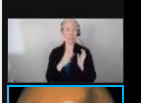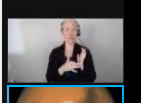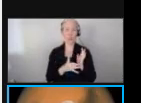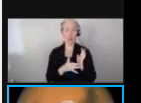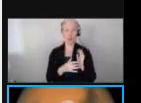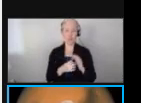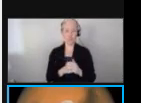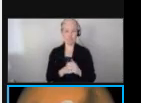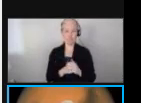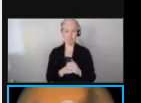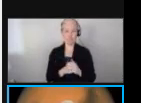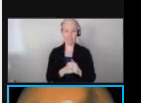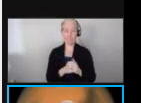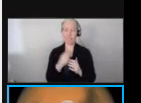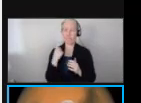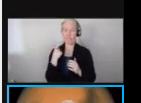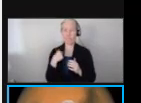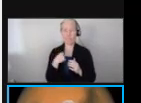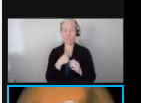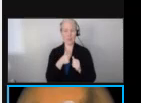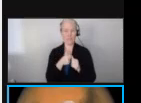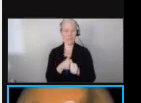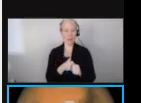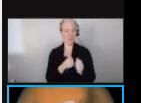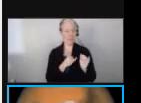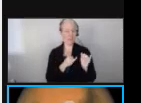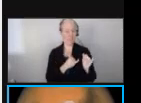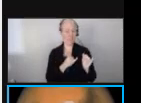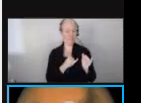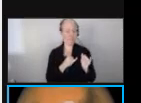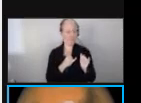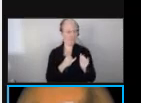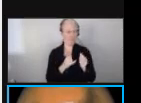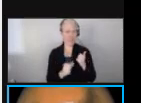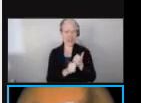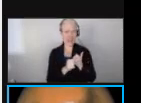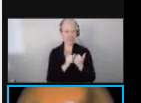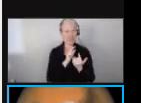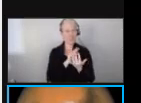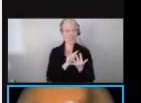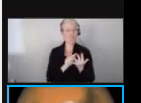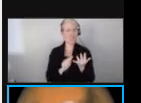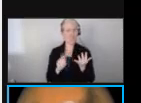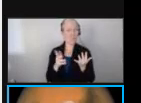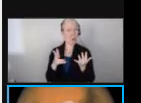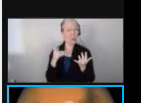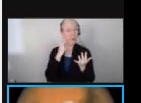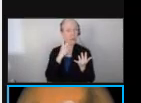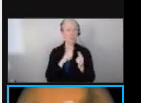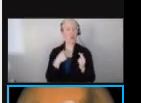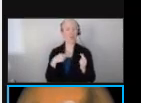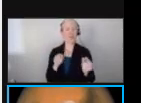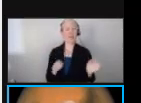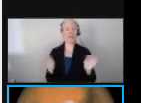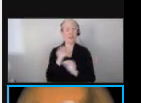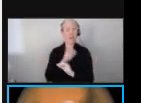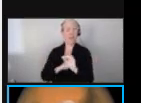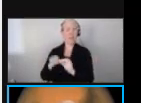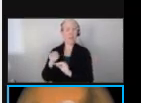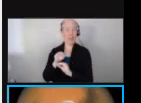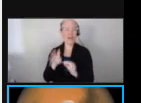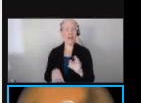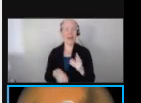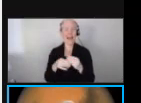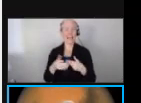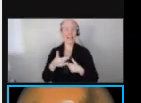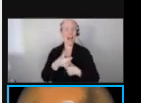use the same hazards that you've heard about. We reorganize them a little bit and give them an acronym, because we